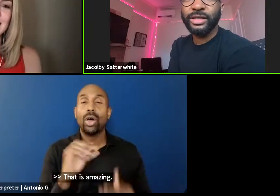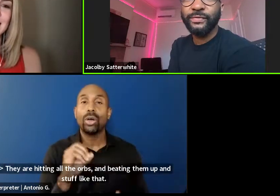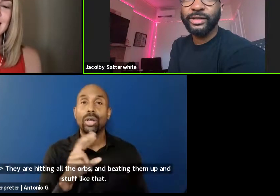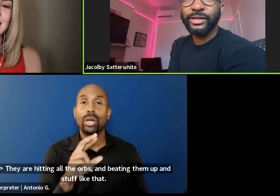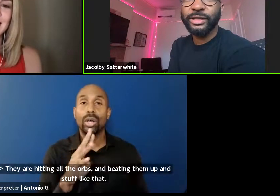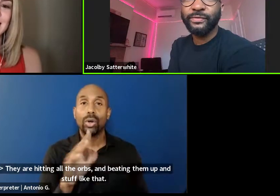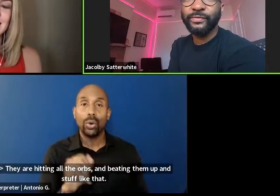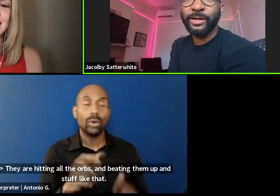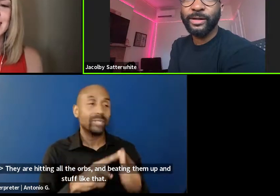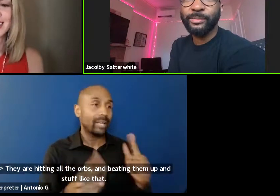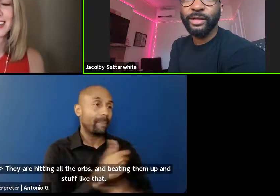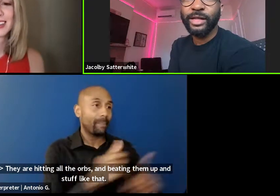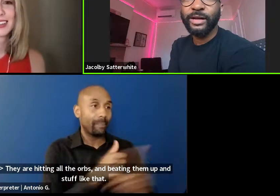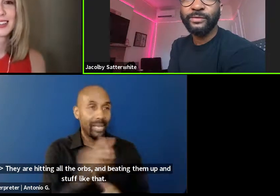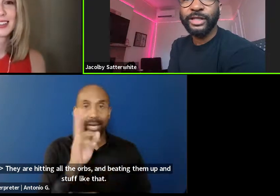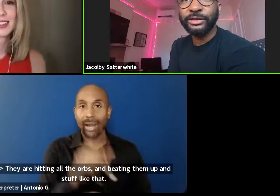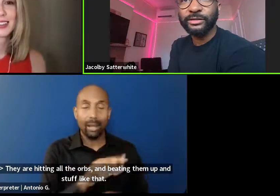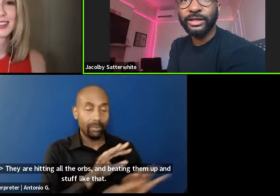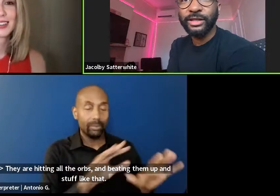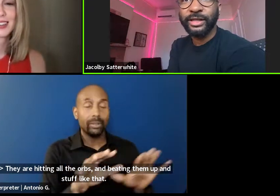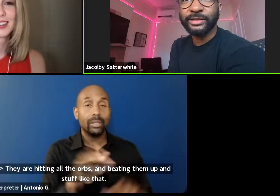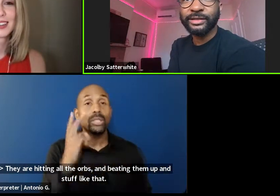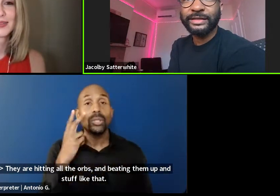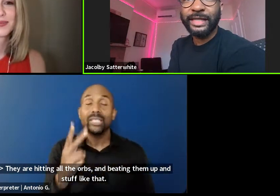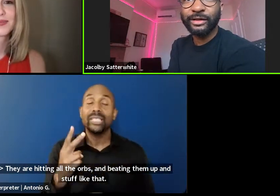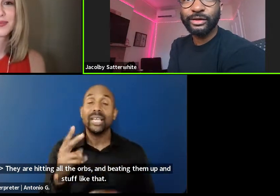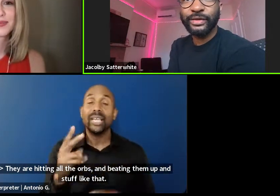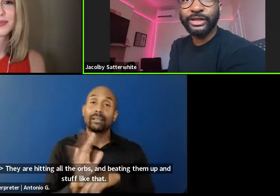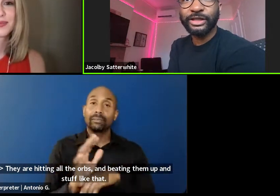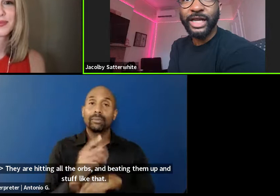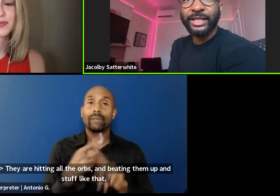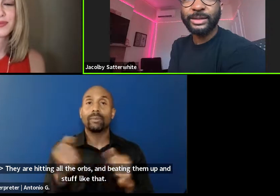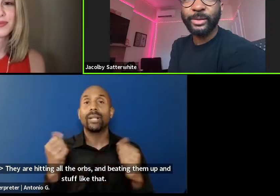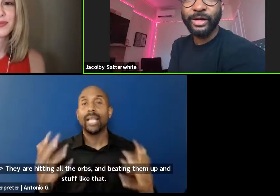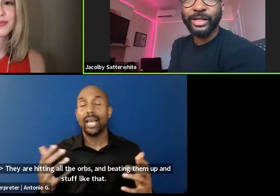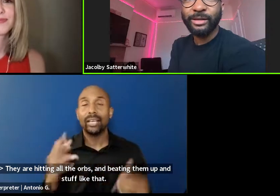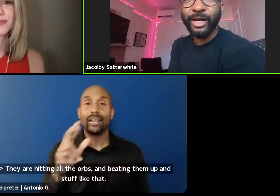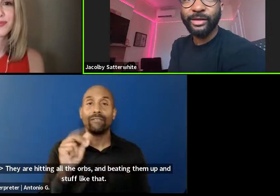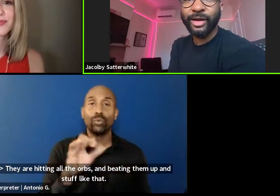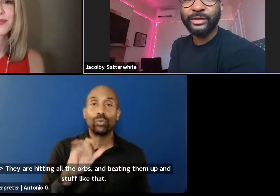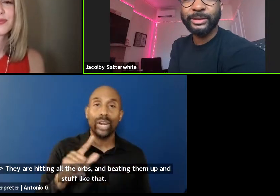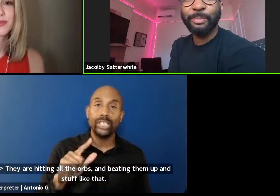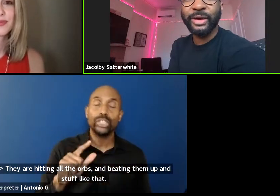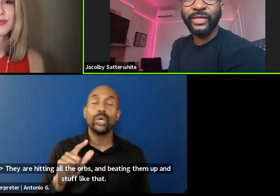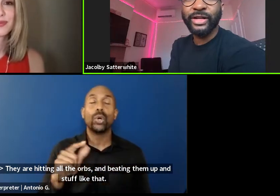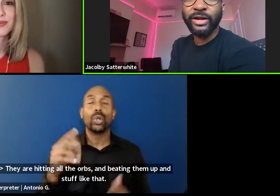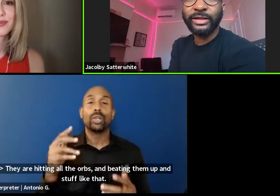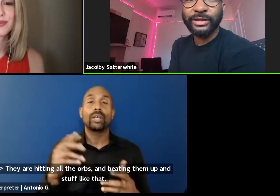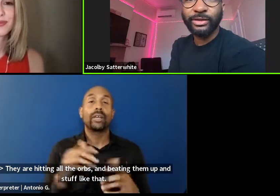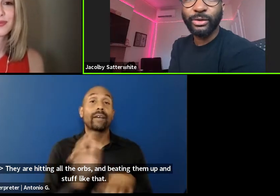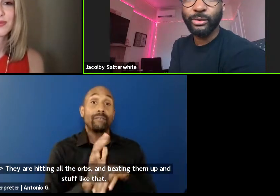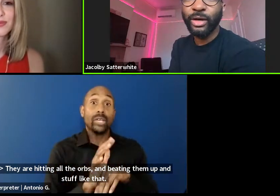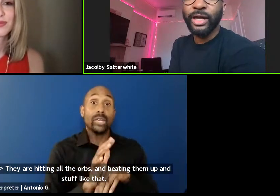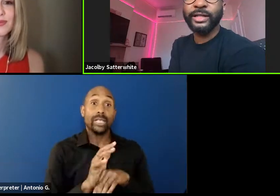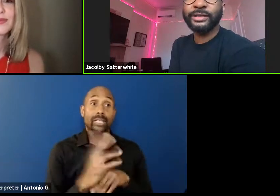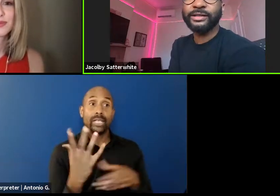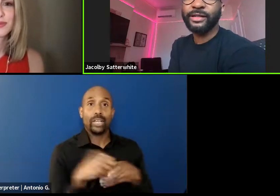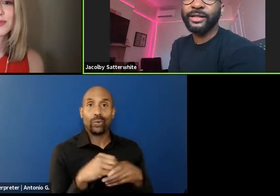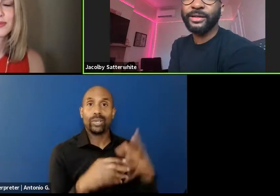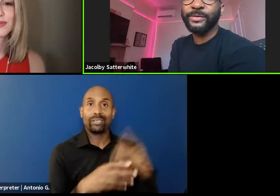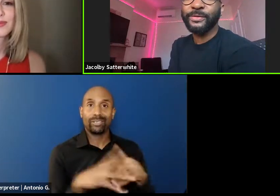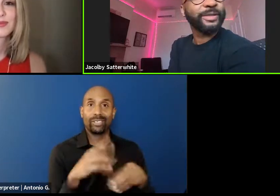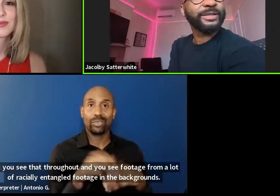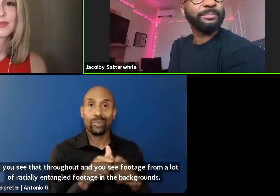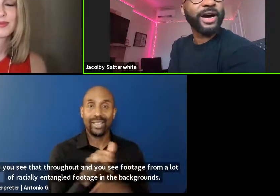and you see footage from a lot of racially like entangled footage subverted in the backgrounds. And Bethann Hardison, who is